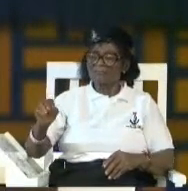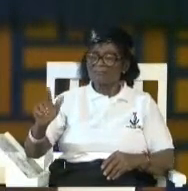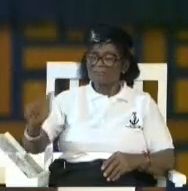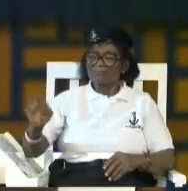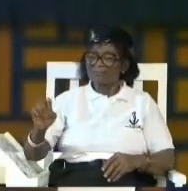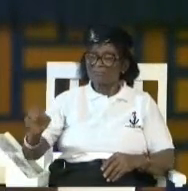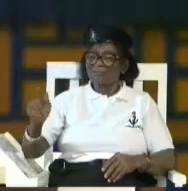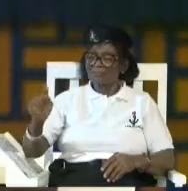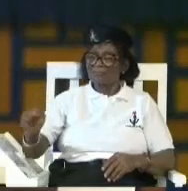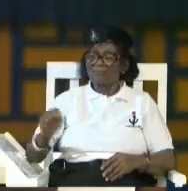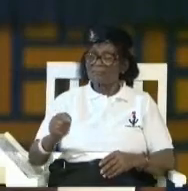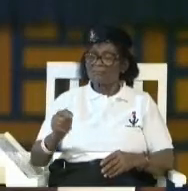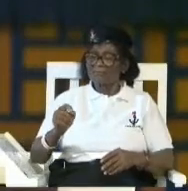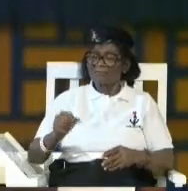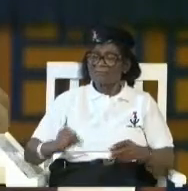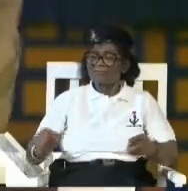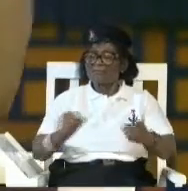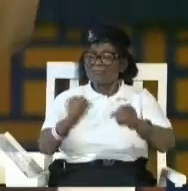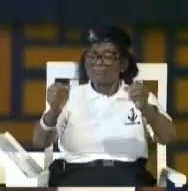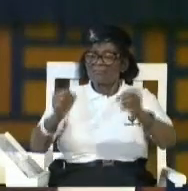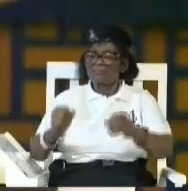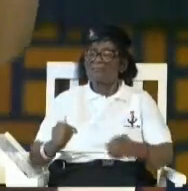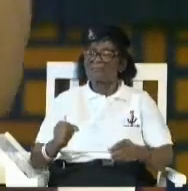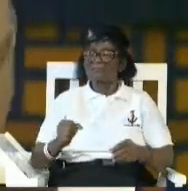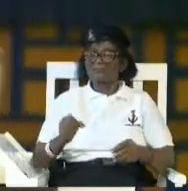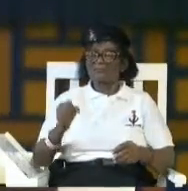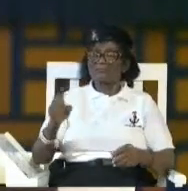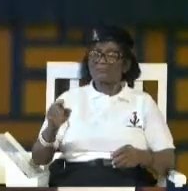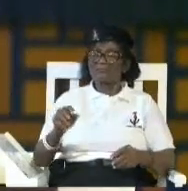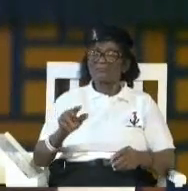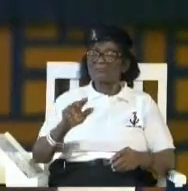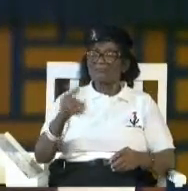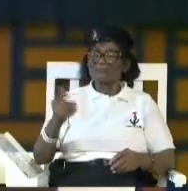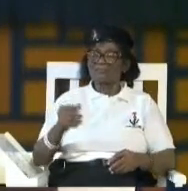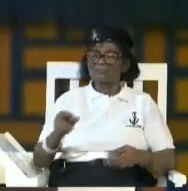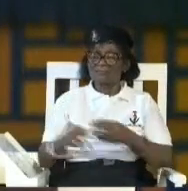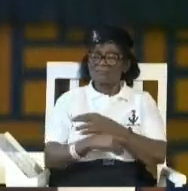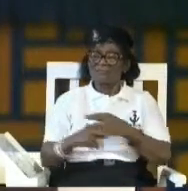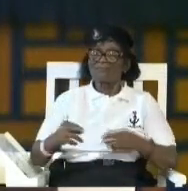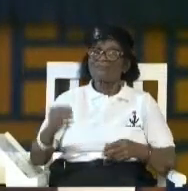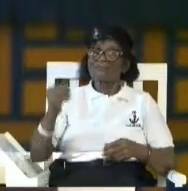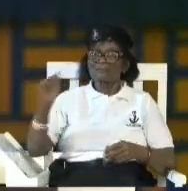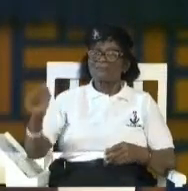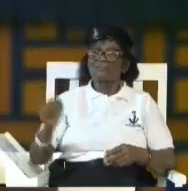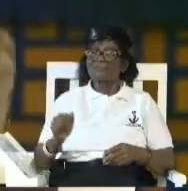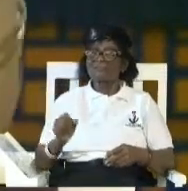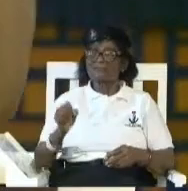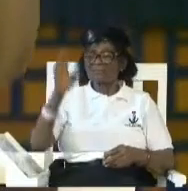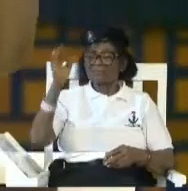of the toilet room, suddenly a screen appeared.